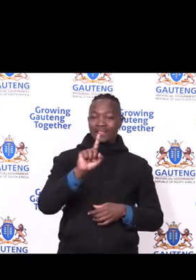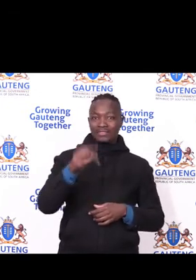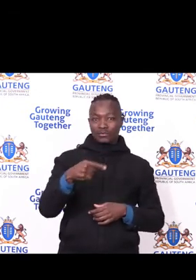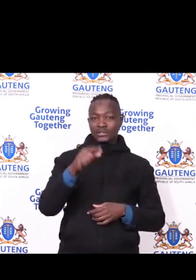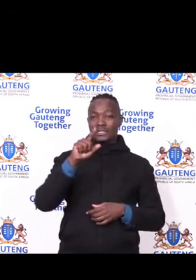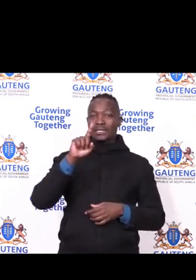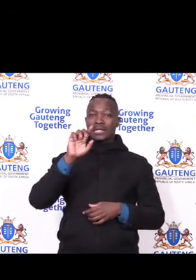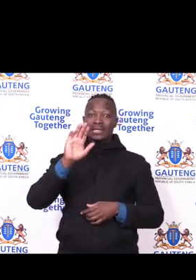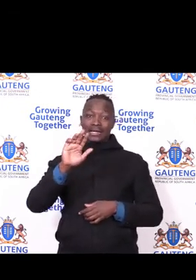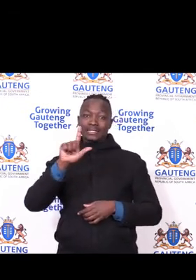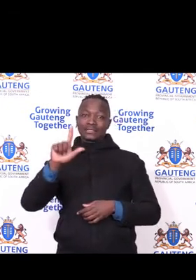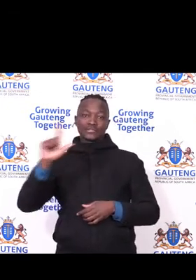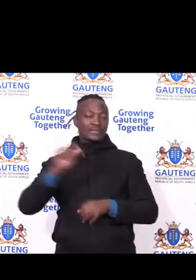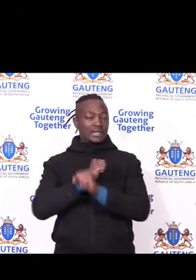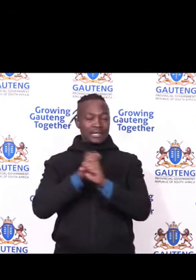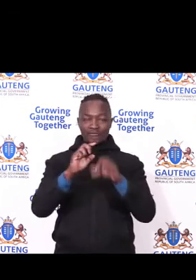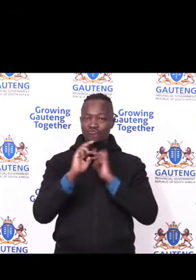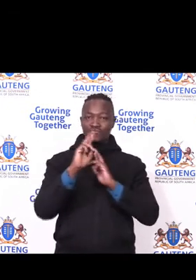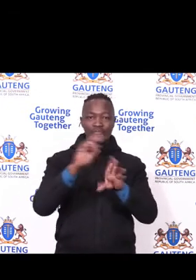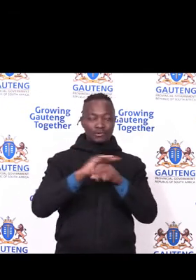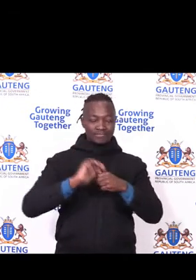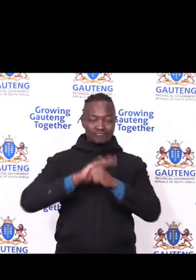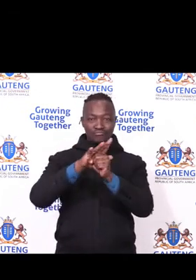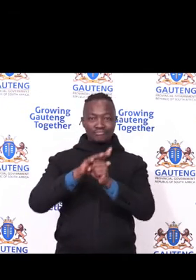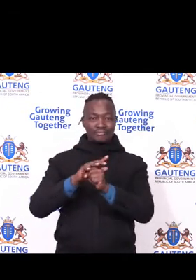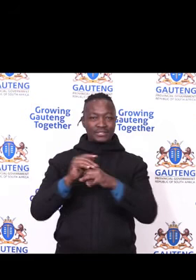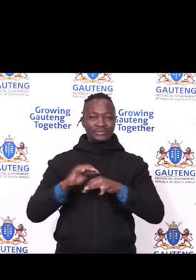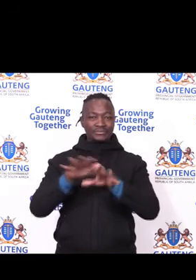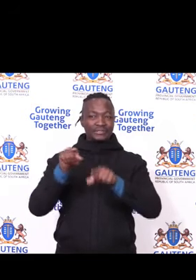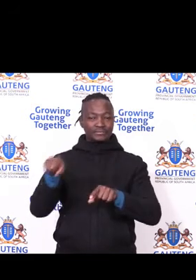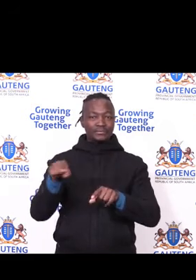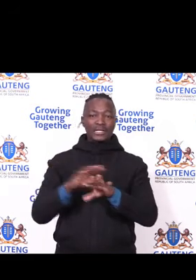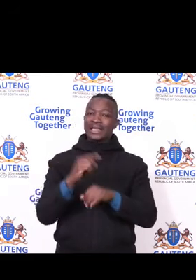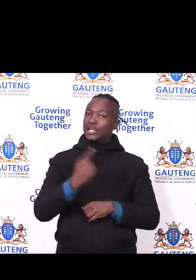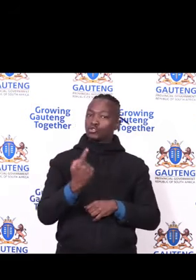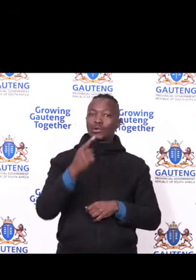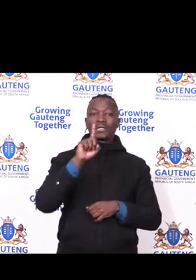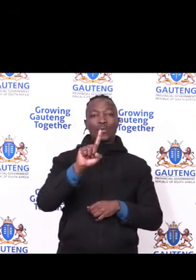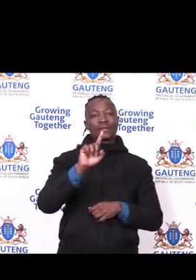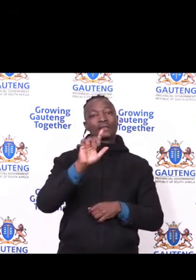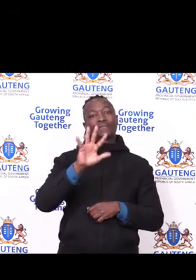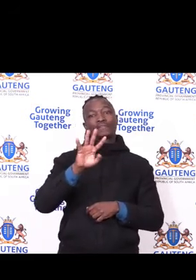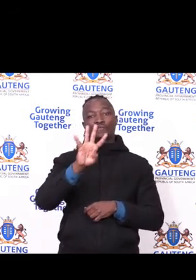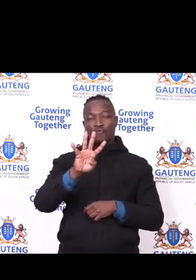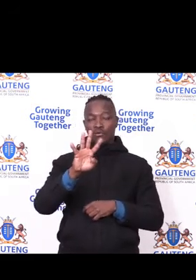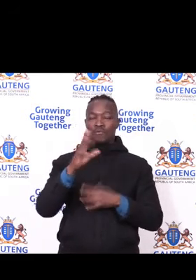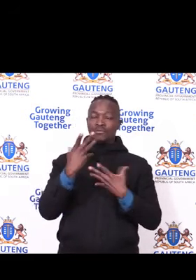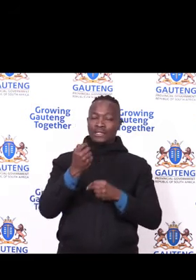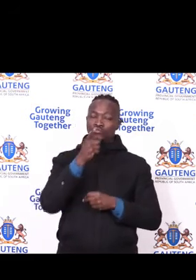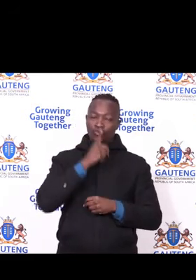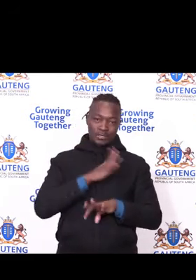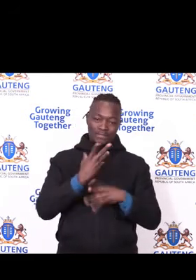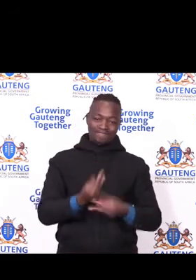1,977 of those schools never reported any incident of COVID. It's only 154 schools that reported incident of